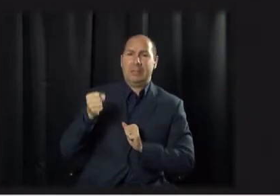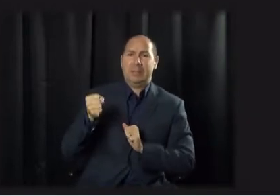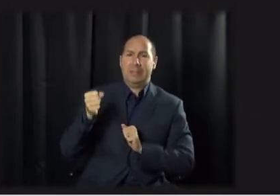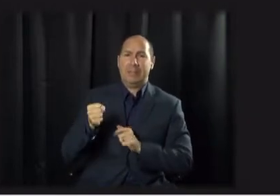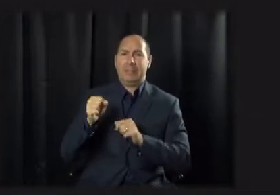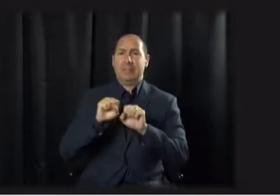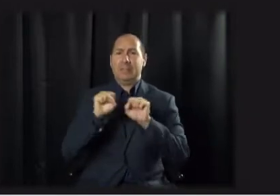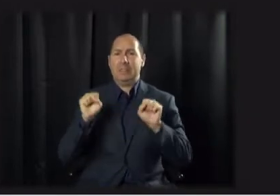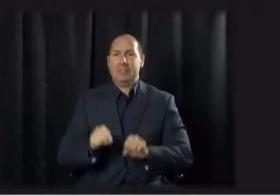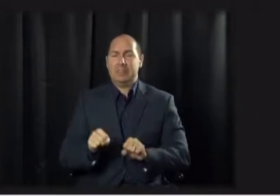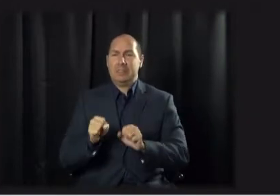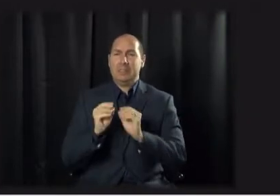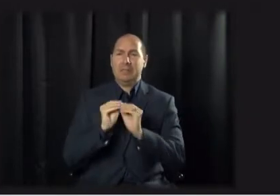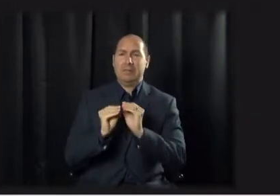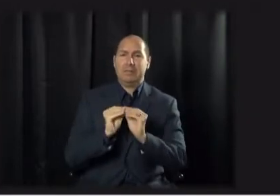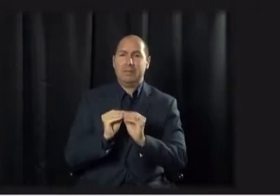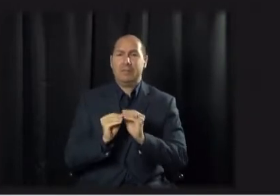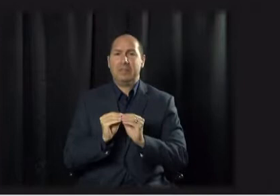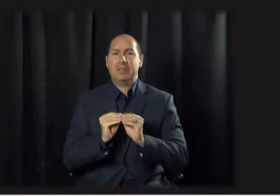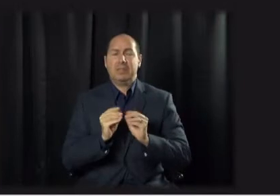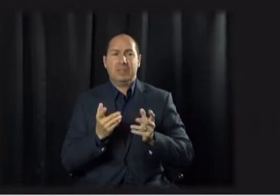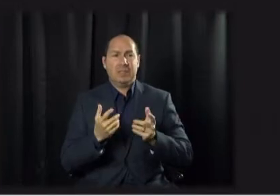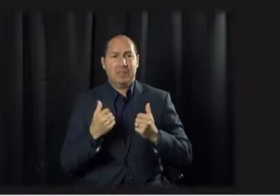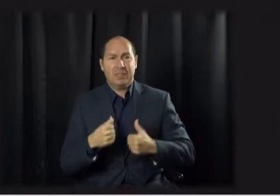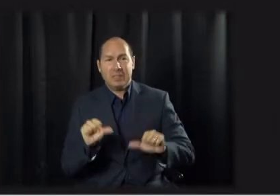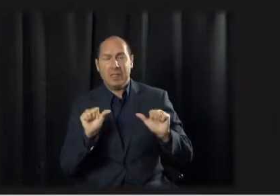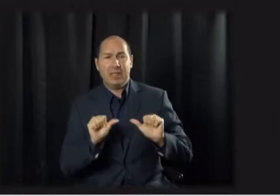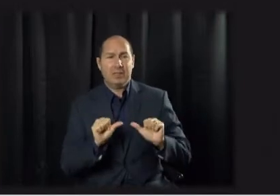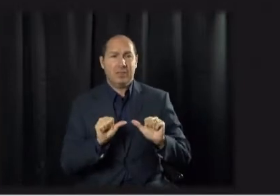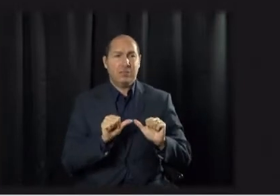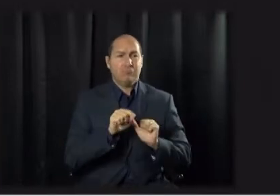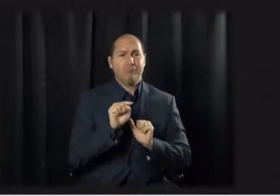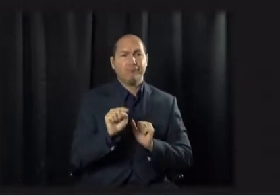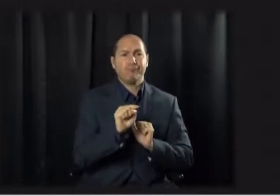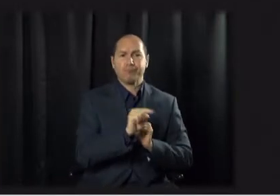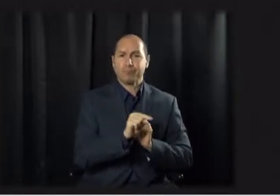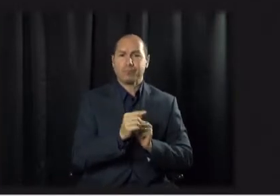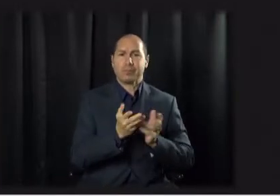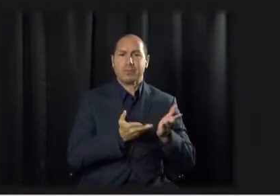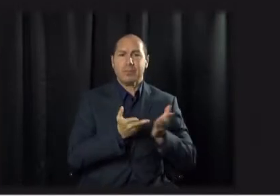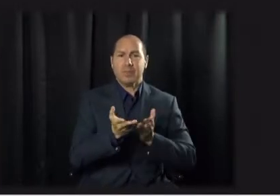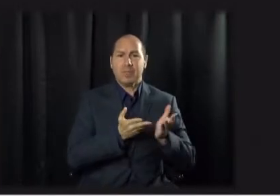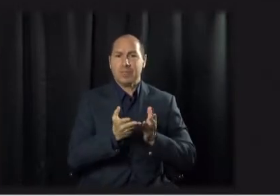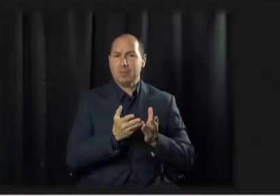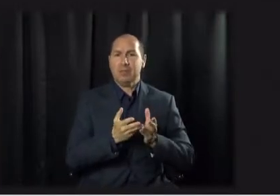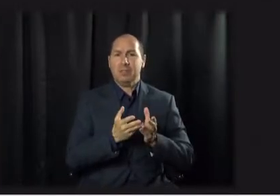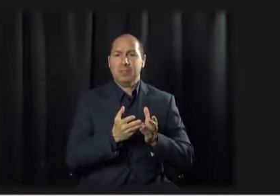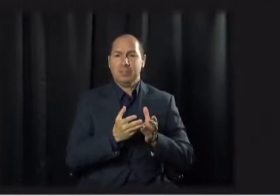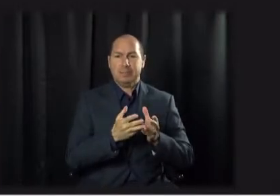about consolidating and making more efficient the administrative side of the